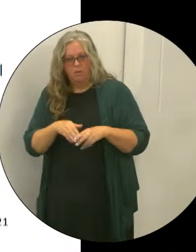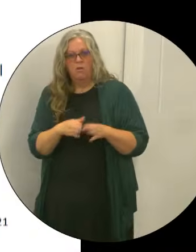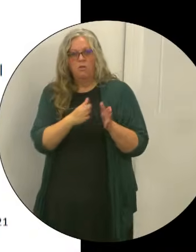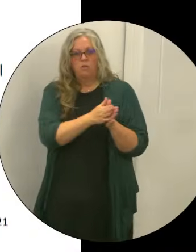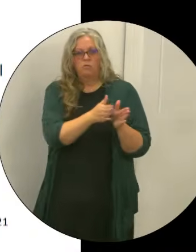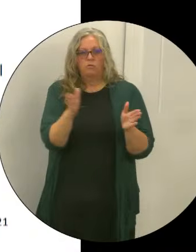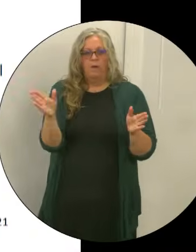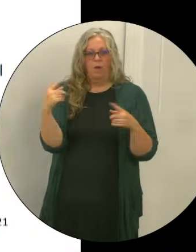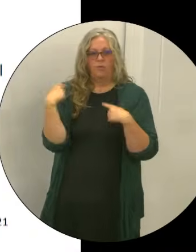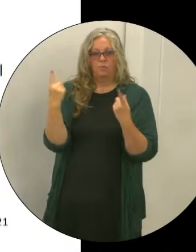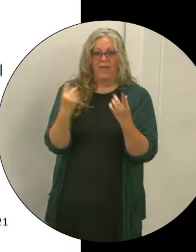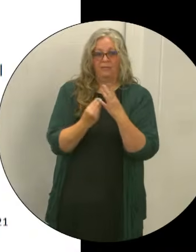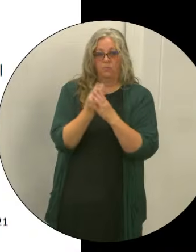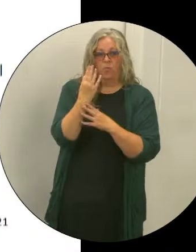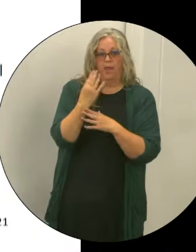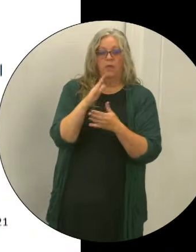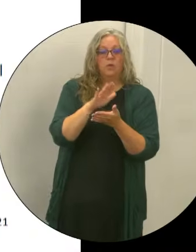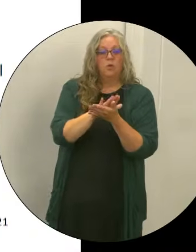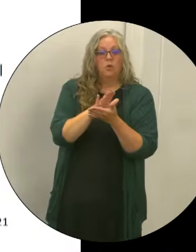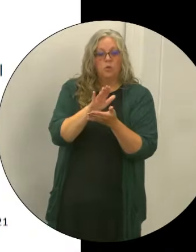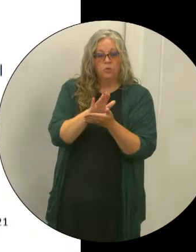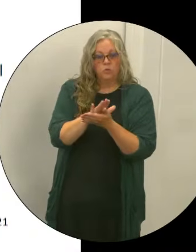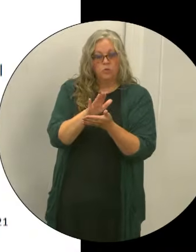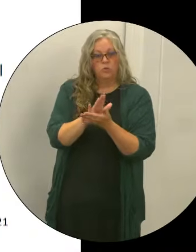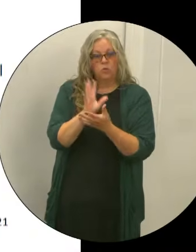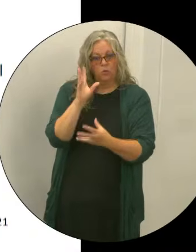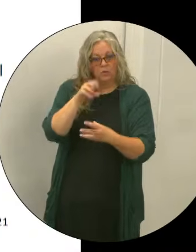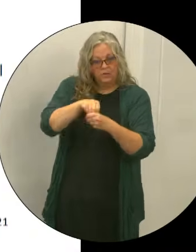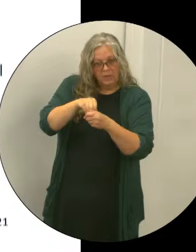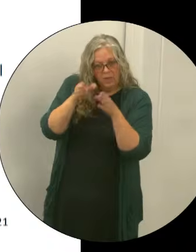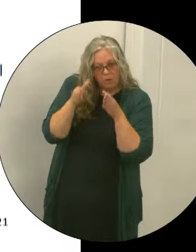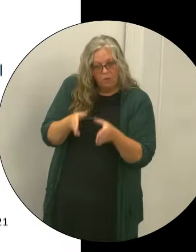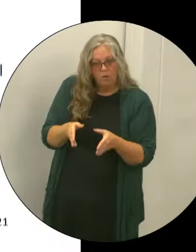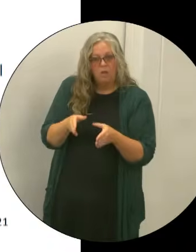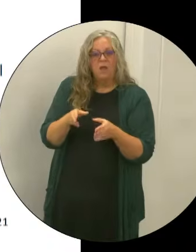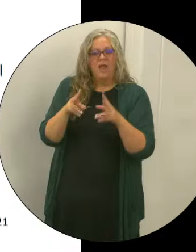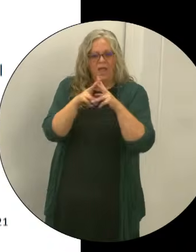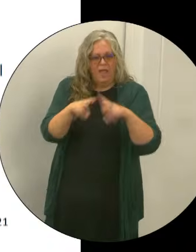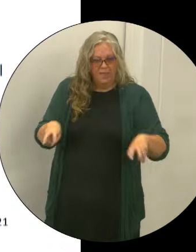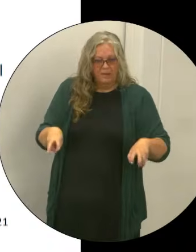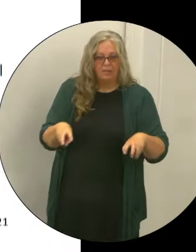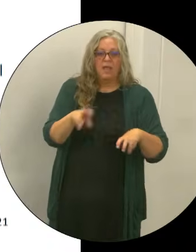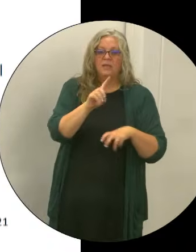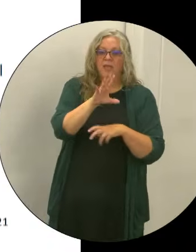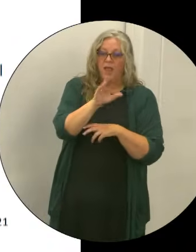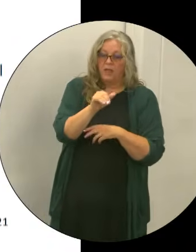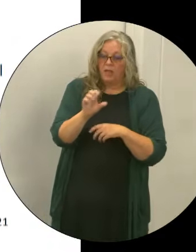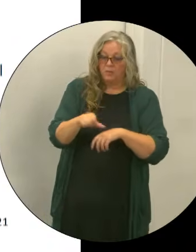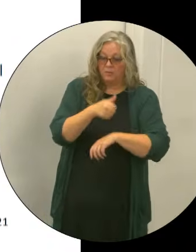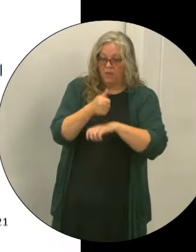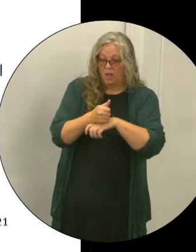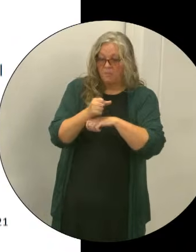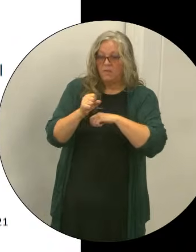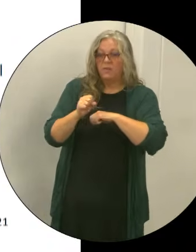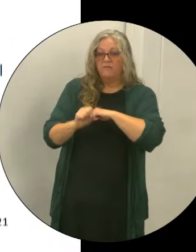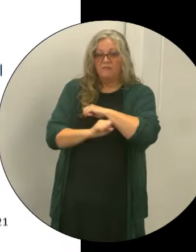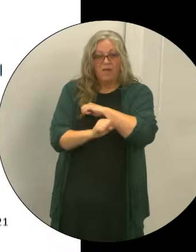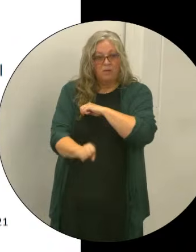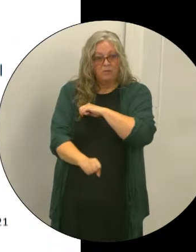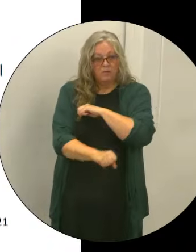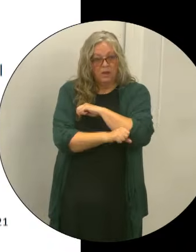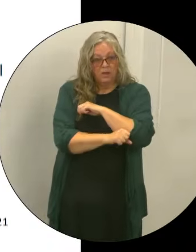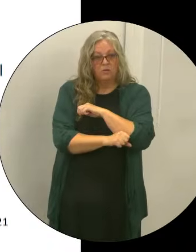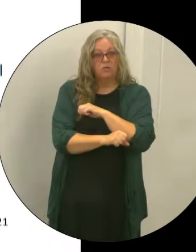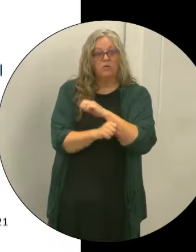past spring, school stakeholders analyzed district-wide survey data as we established the foundational commitments and metrics for